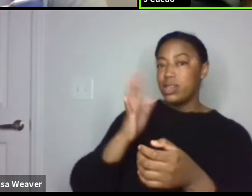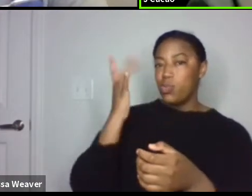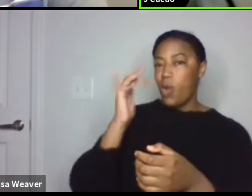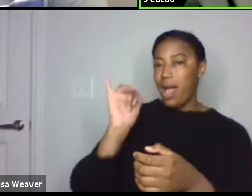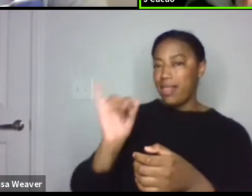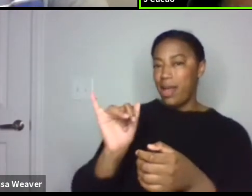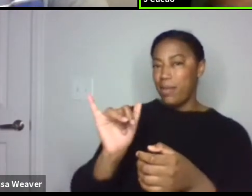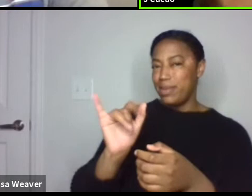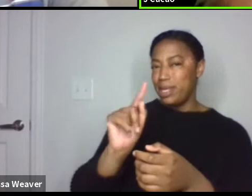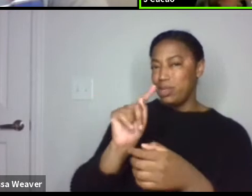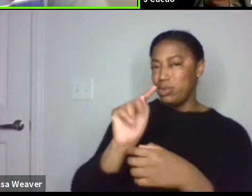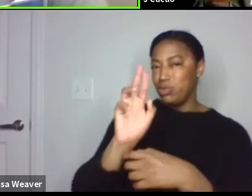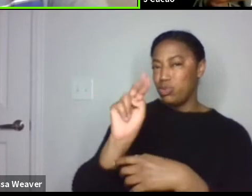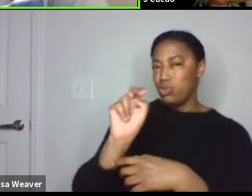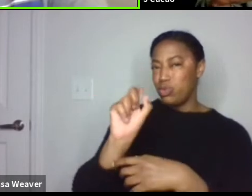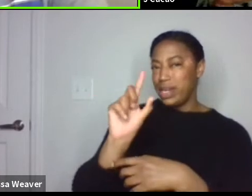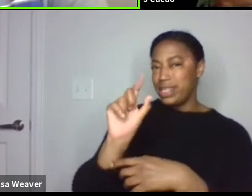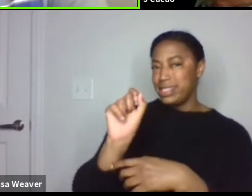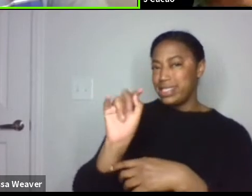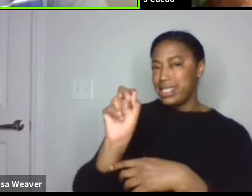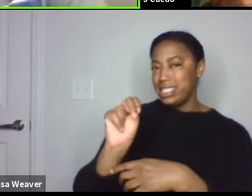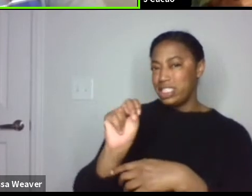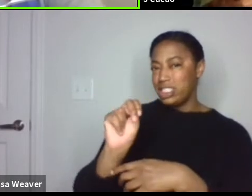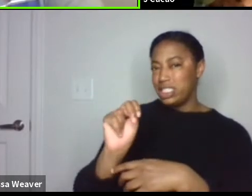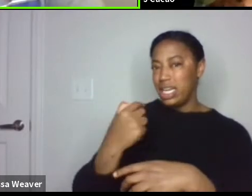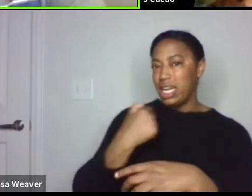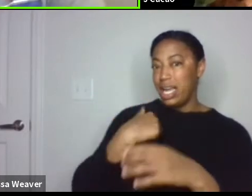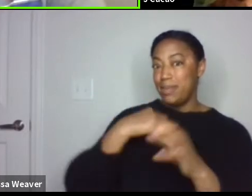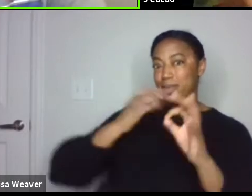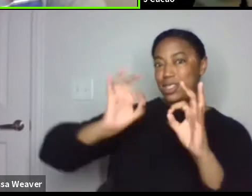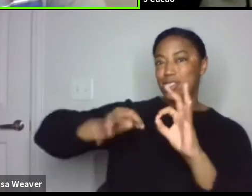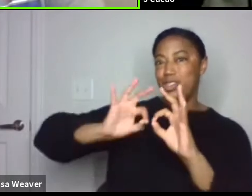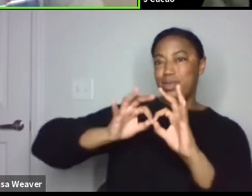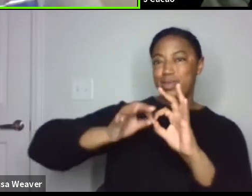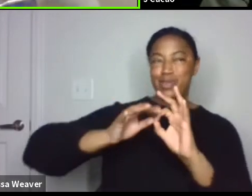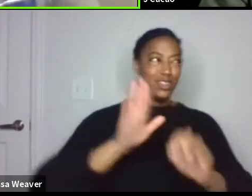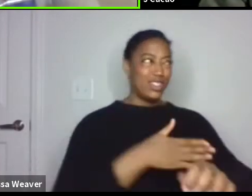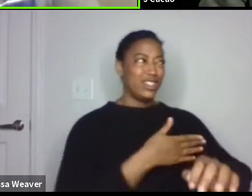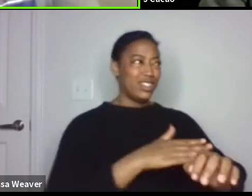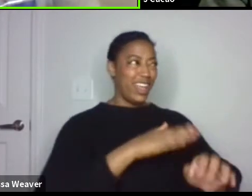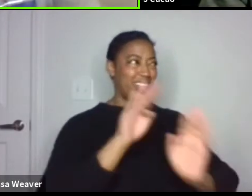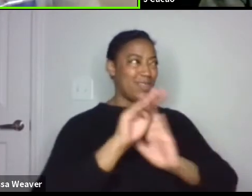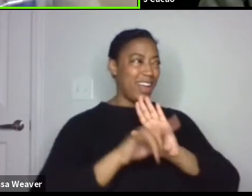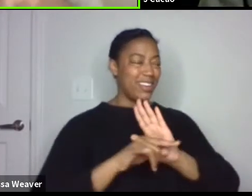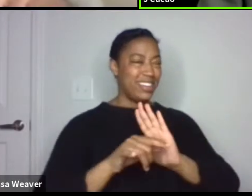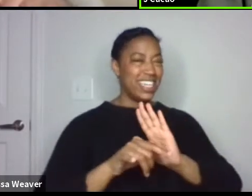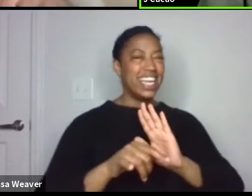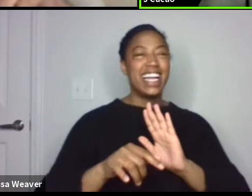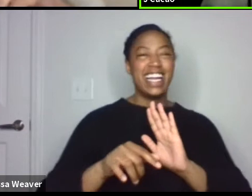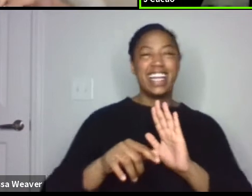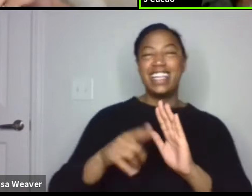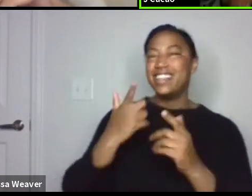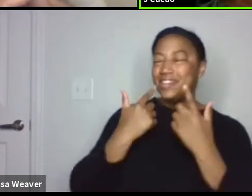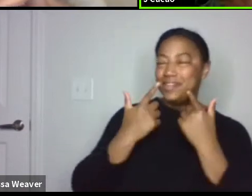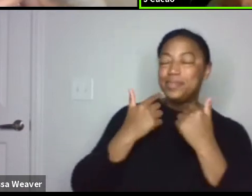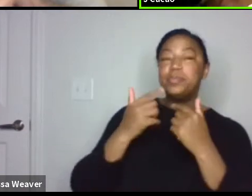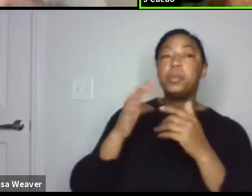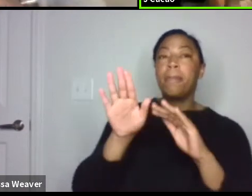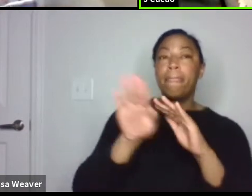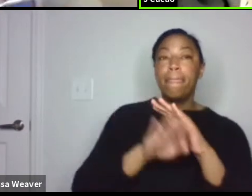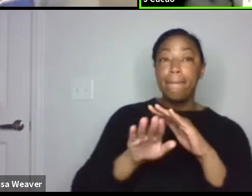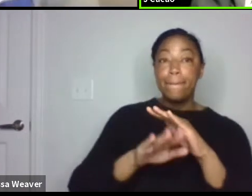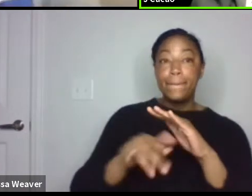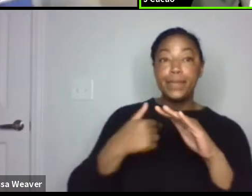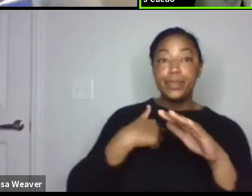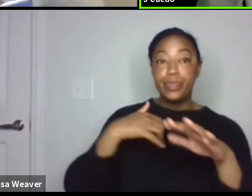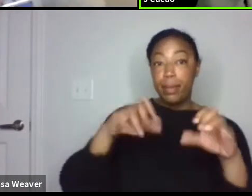translation. What I'm doing is interpreting it. So basically, video still playing. My bad. So basically, I'm taking